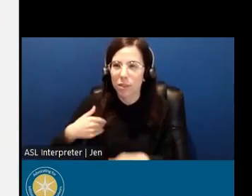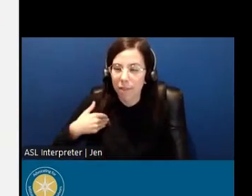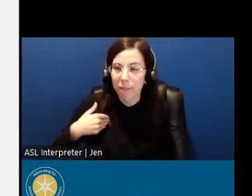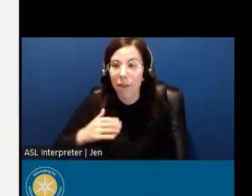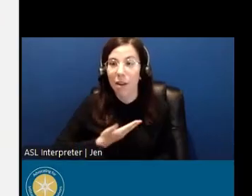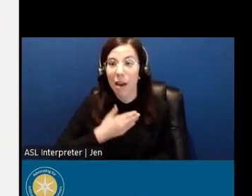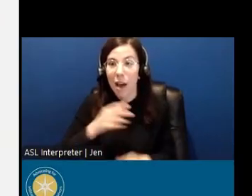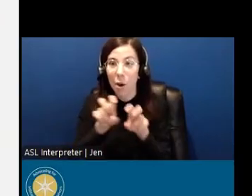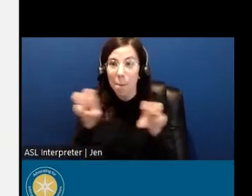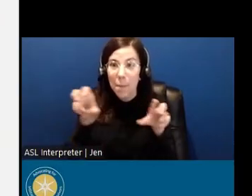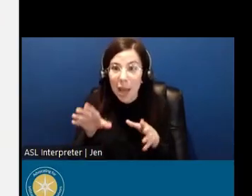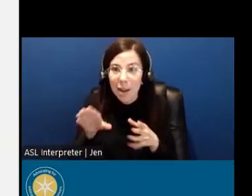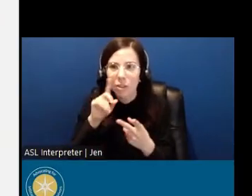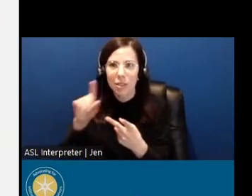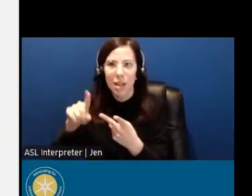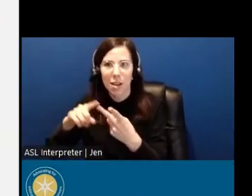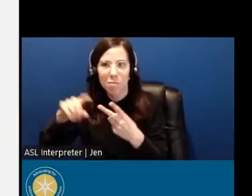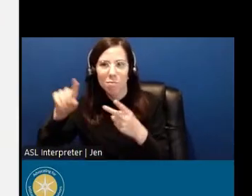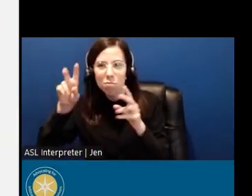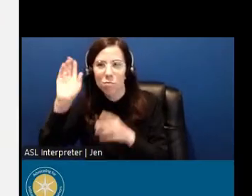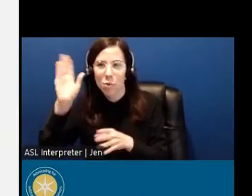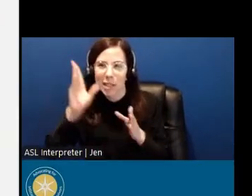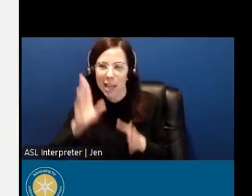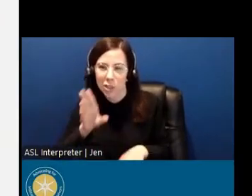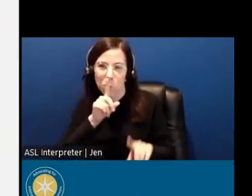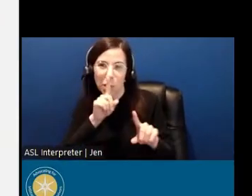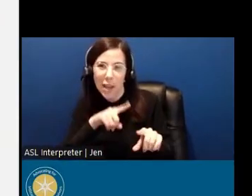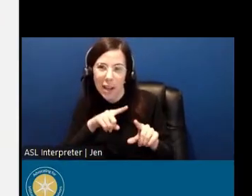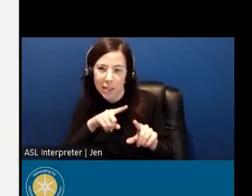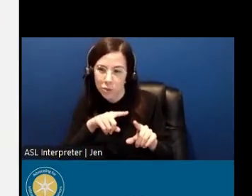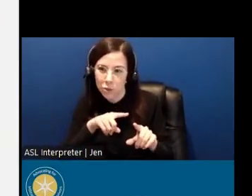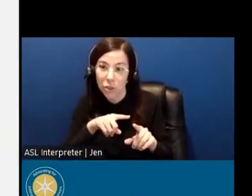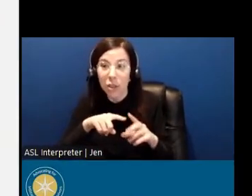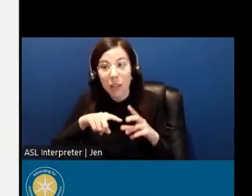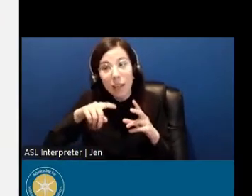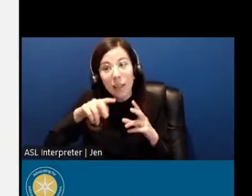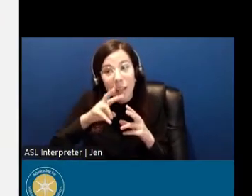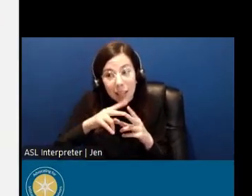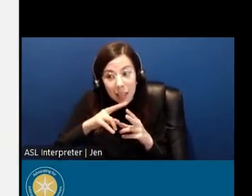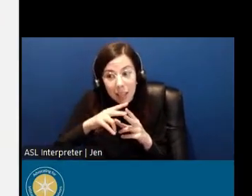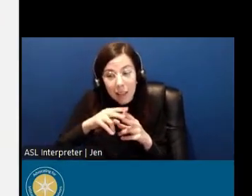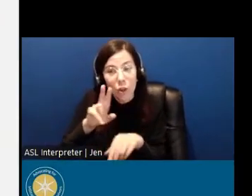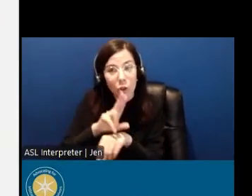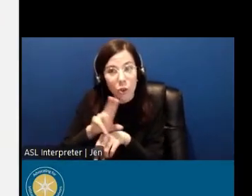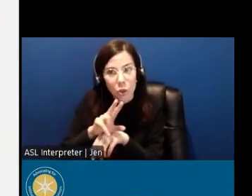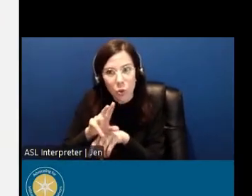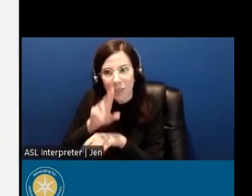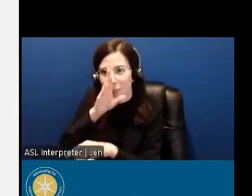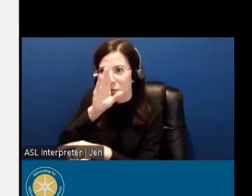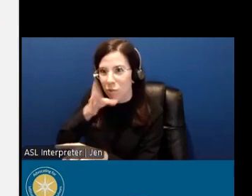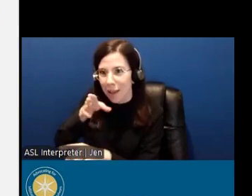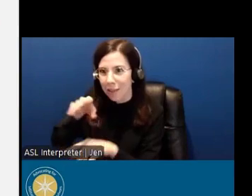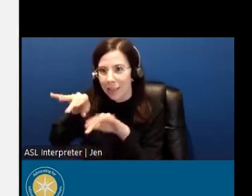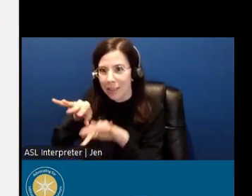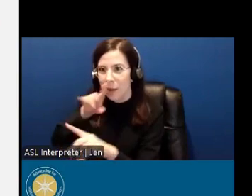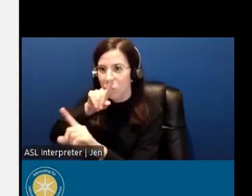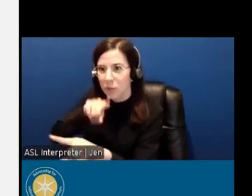presenters, will get to the question either by answering it with the Q&A feature or live on